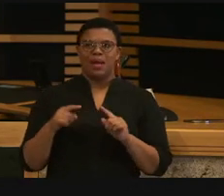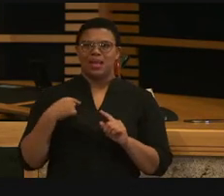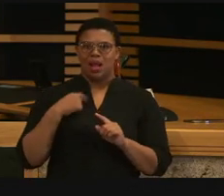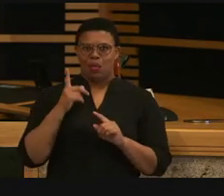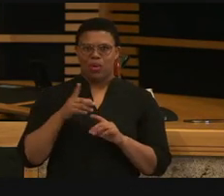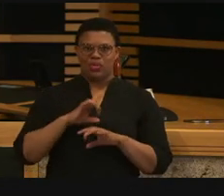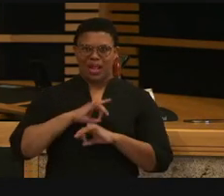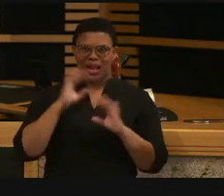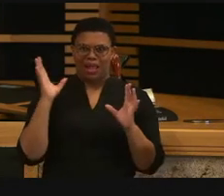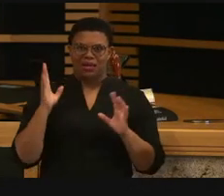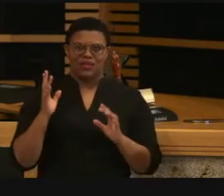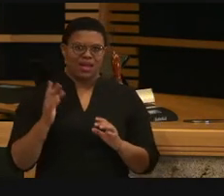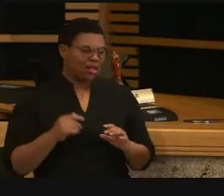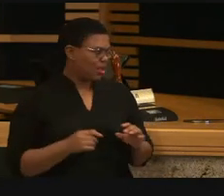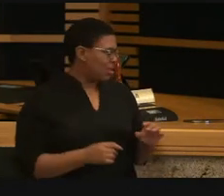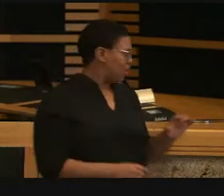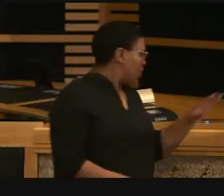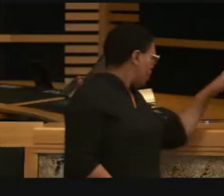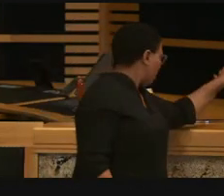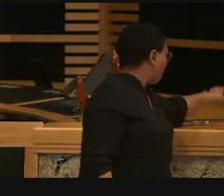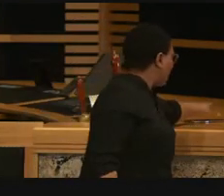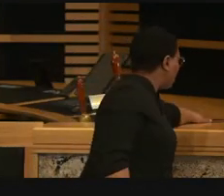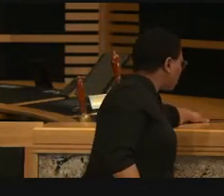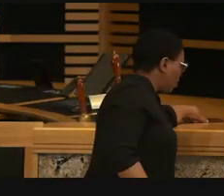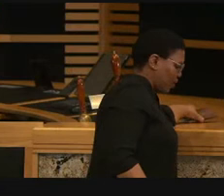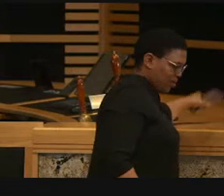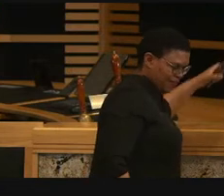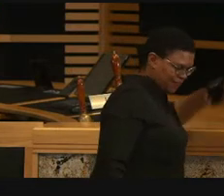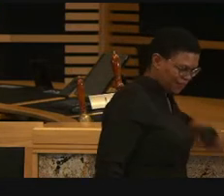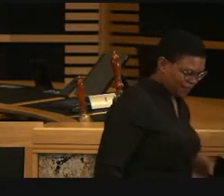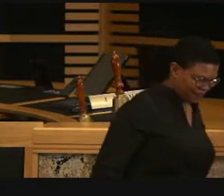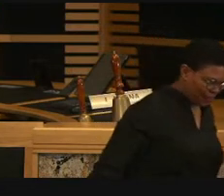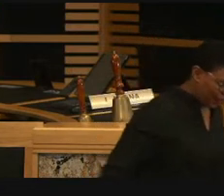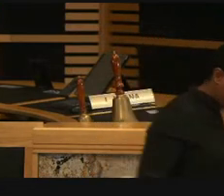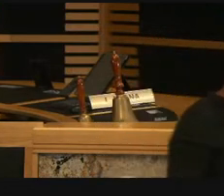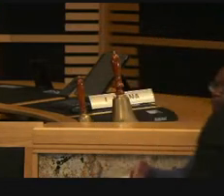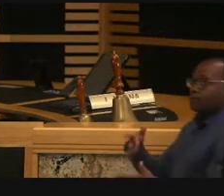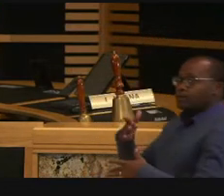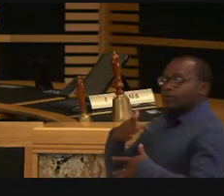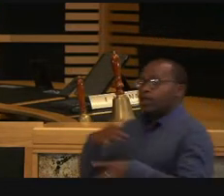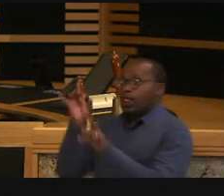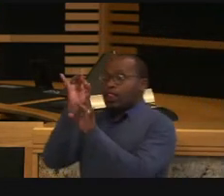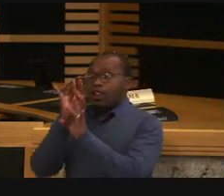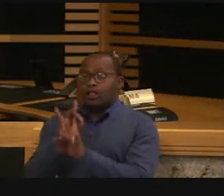clarify the motion, notice of motion on the resuscitation of the rail